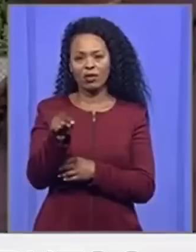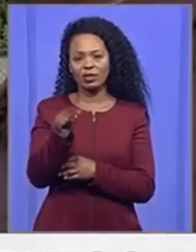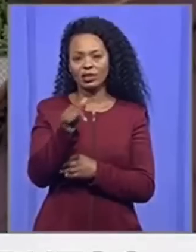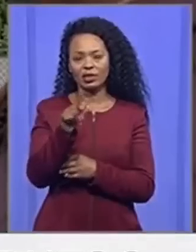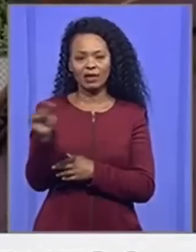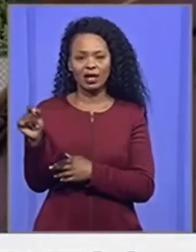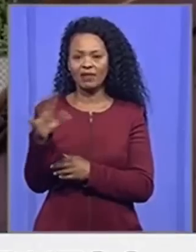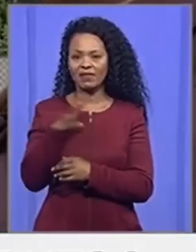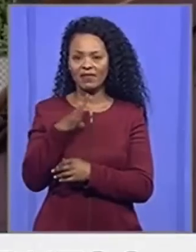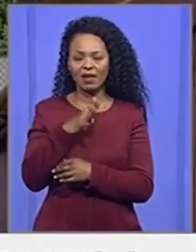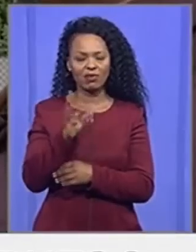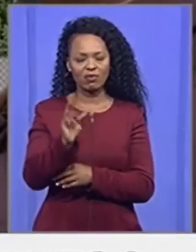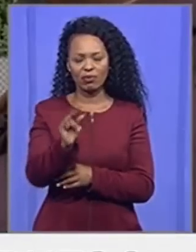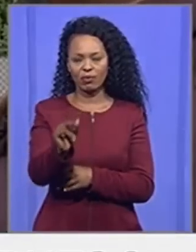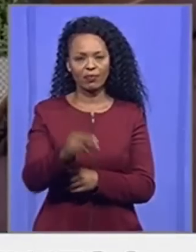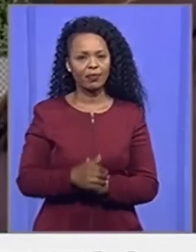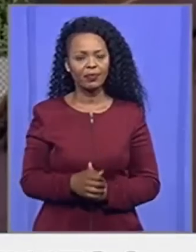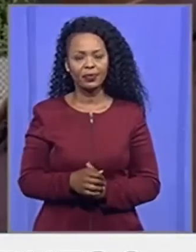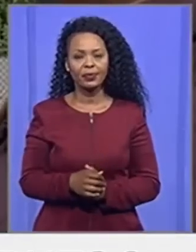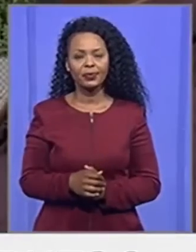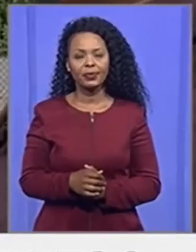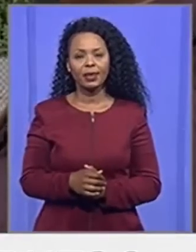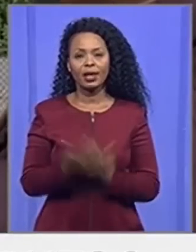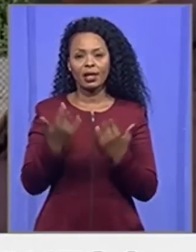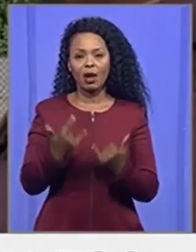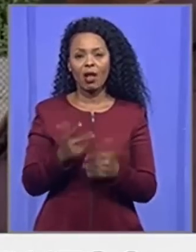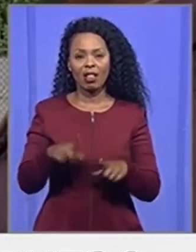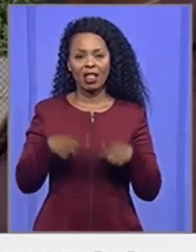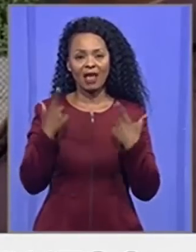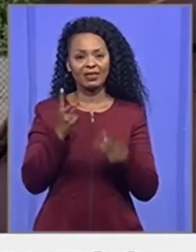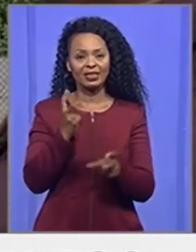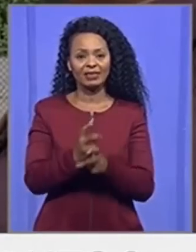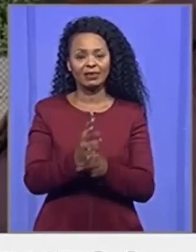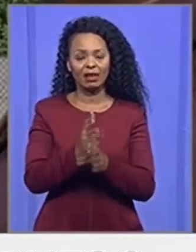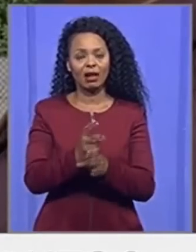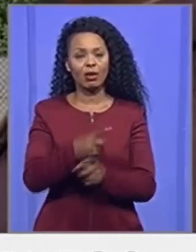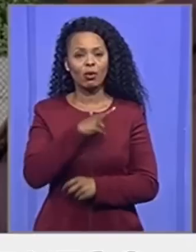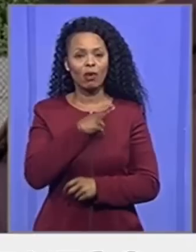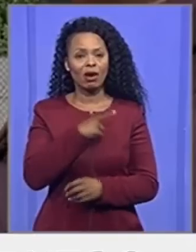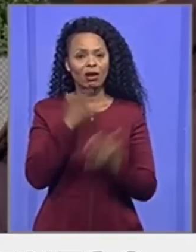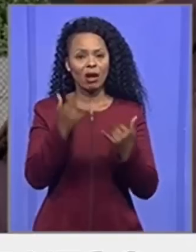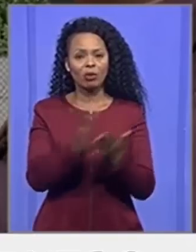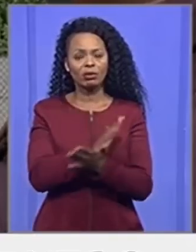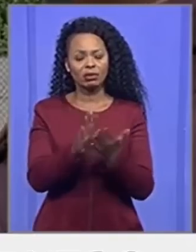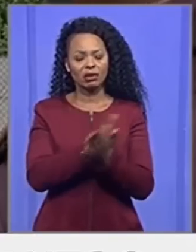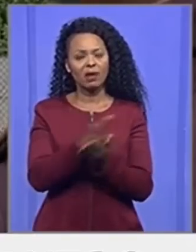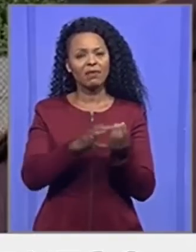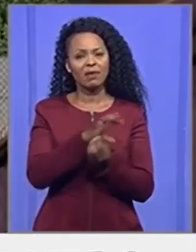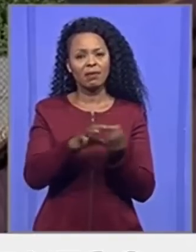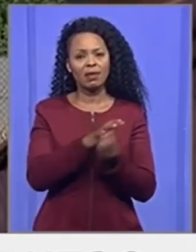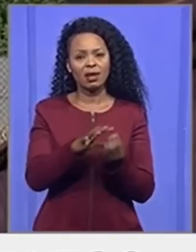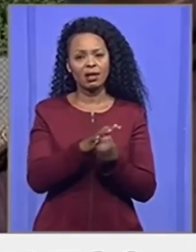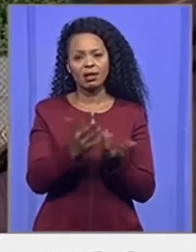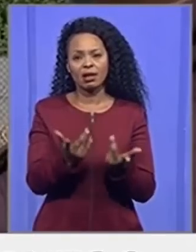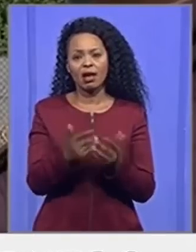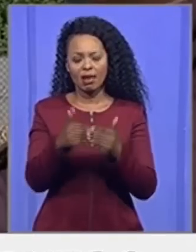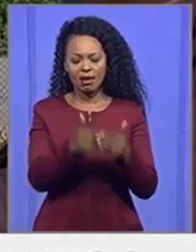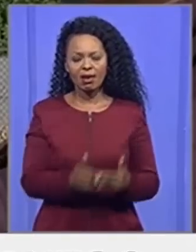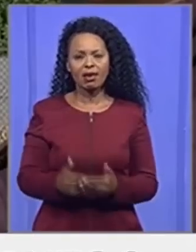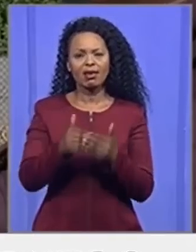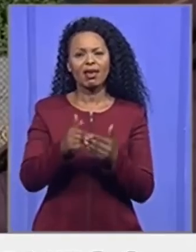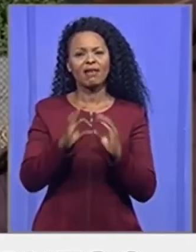5,700. Bophelo ba rona bothata ntate ka gonne yanong rona ko malapeng ba bang ba rona ke di breadwinner, ba bang ba rona re na